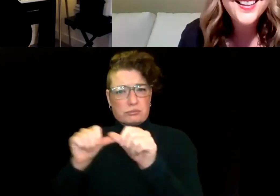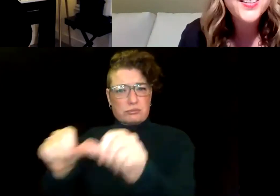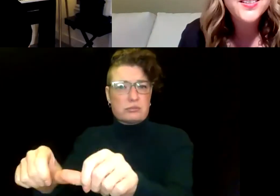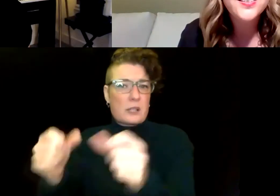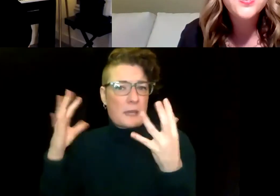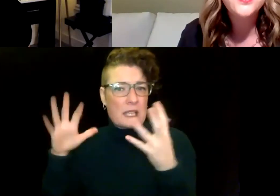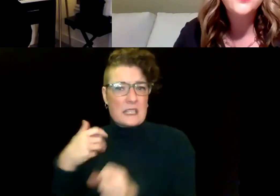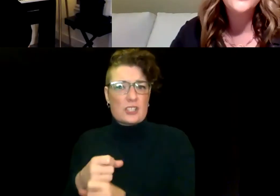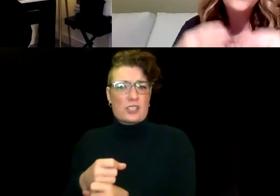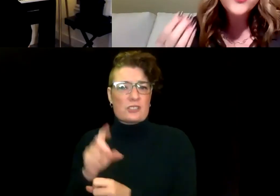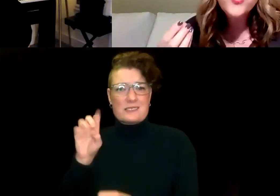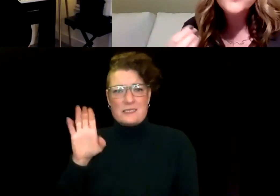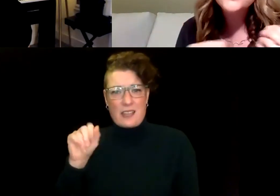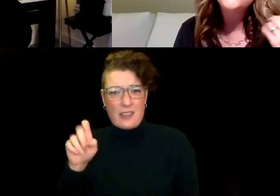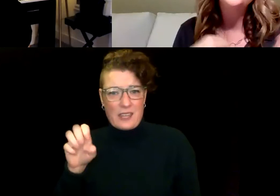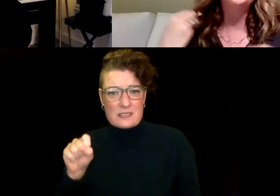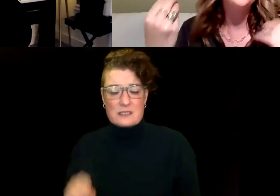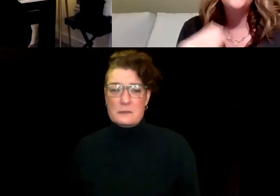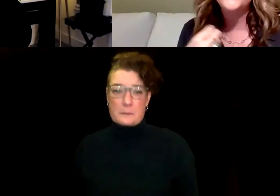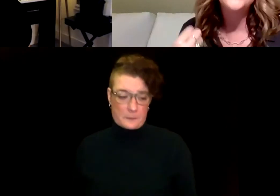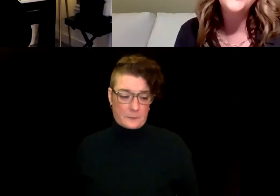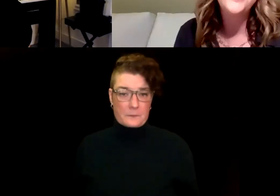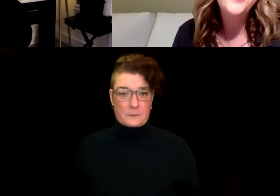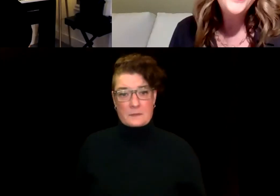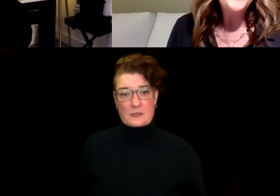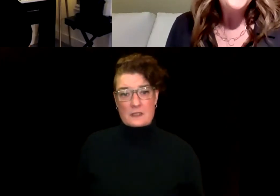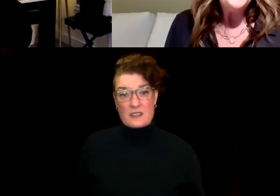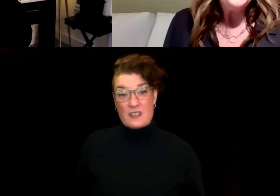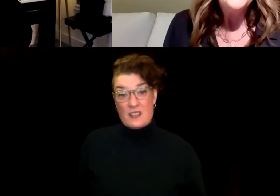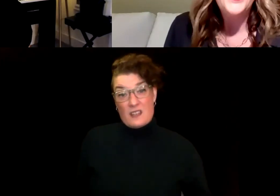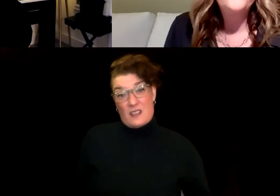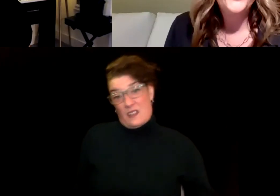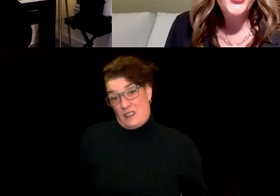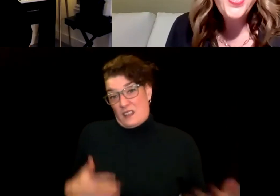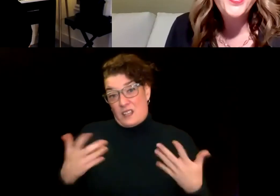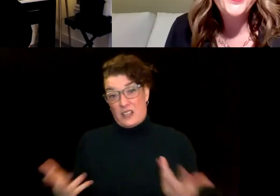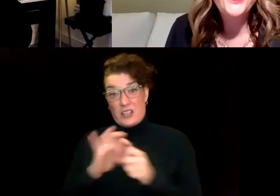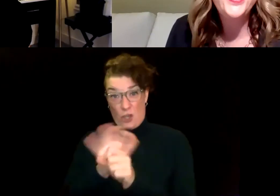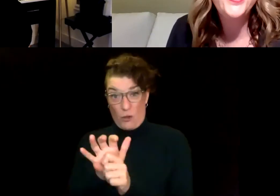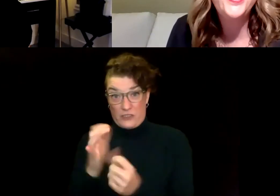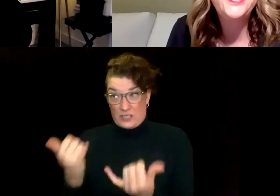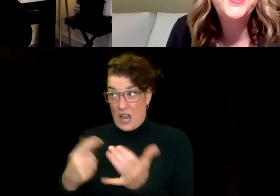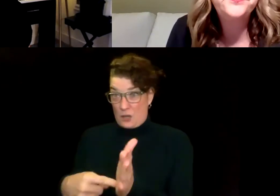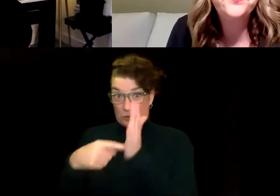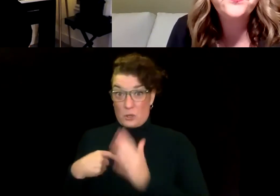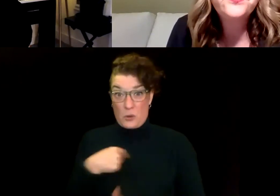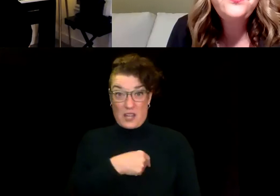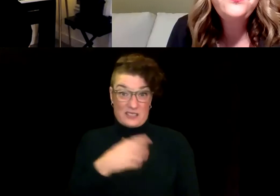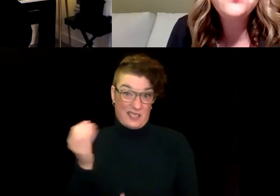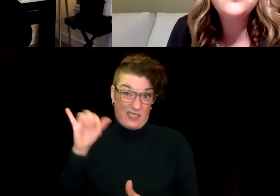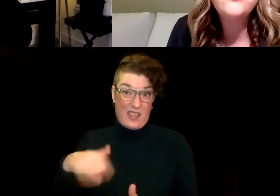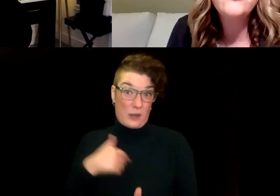this is the thing that long COVID is showing, and that we're just gonna have to change